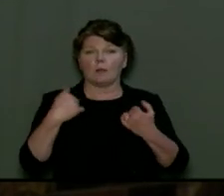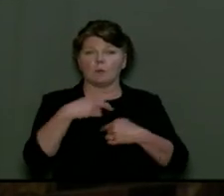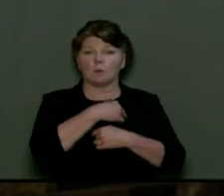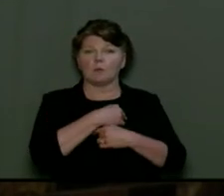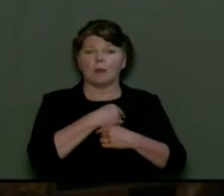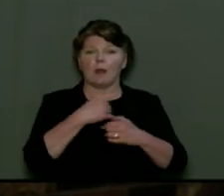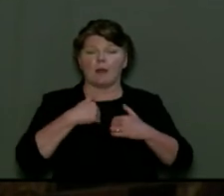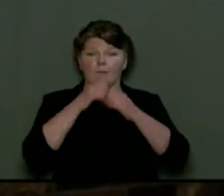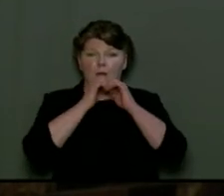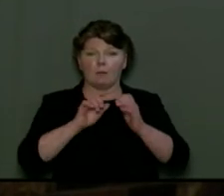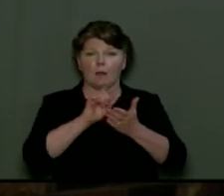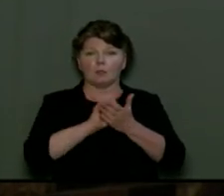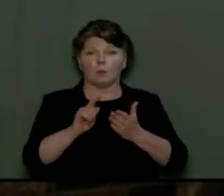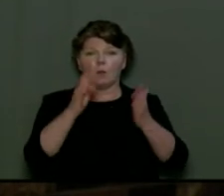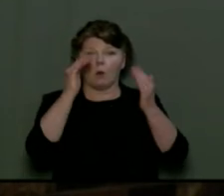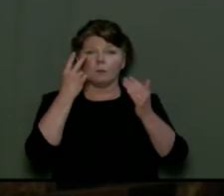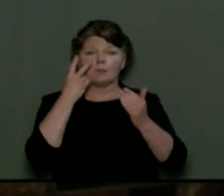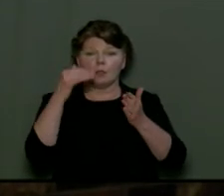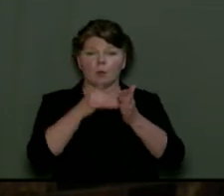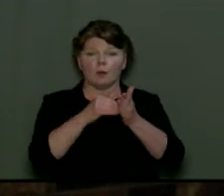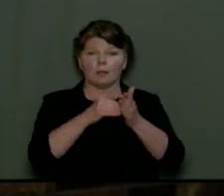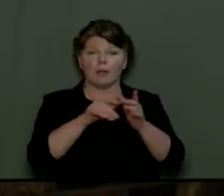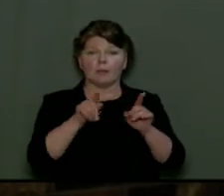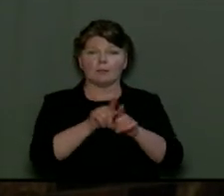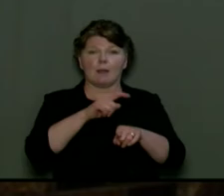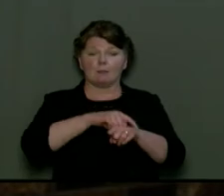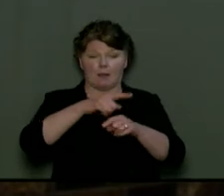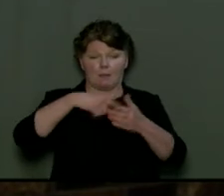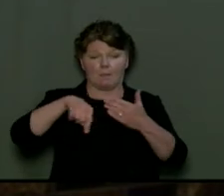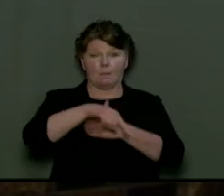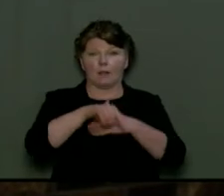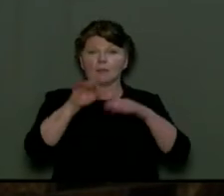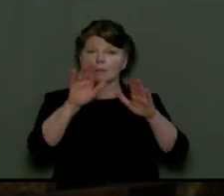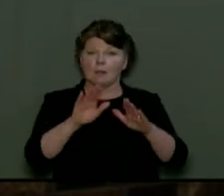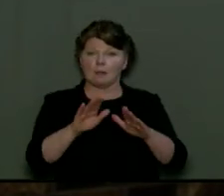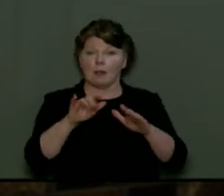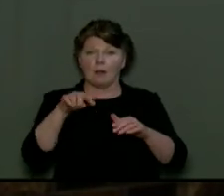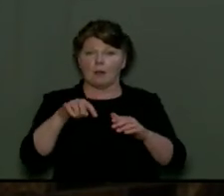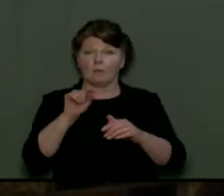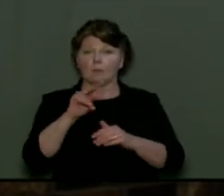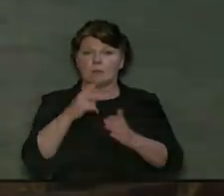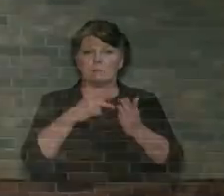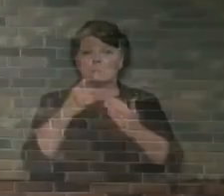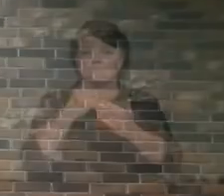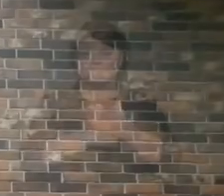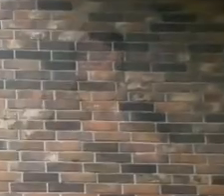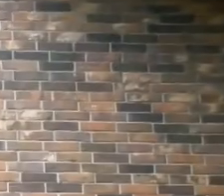blessed week. I hope to see you again at the same time on next Sunday on this station.